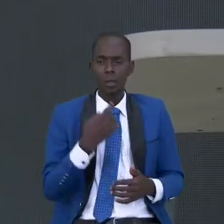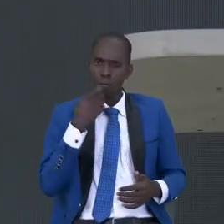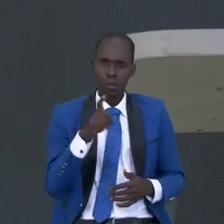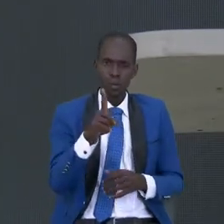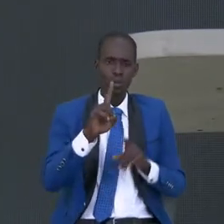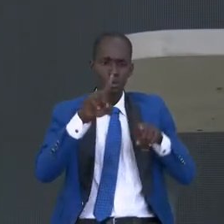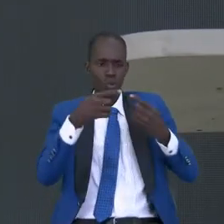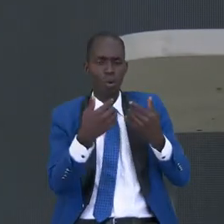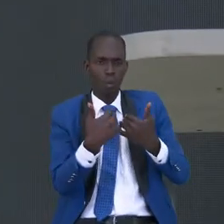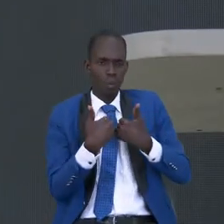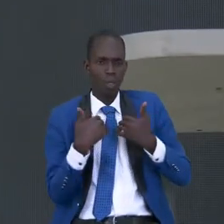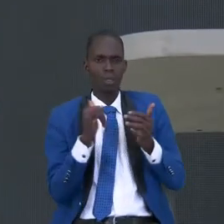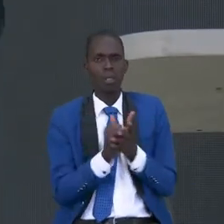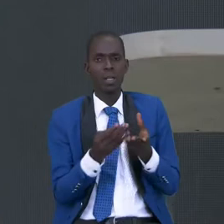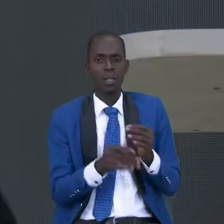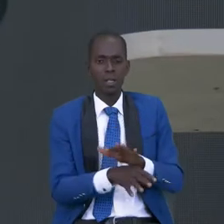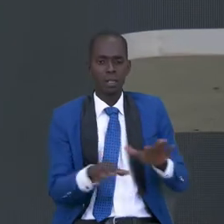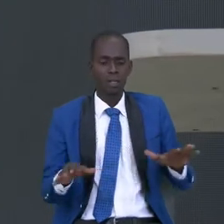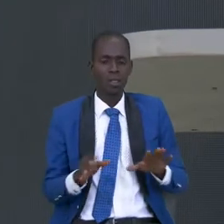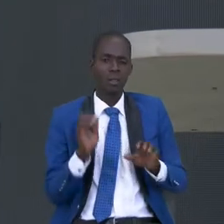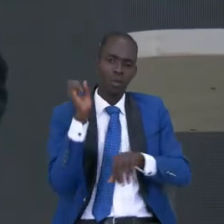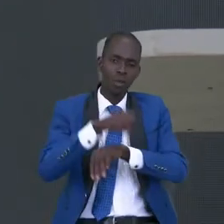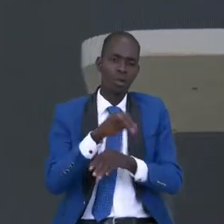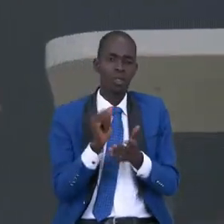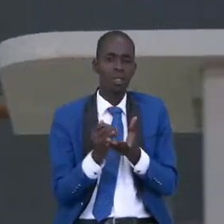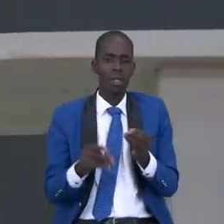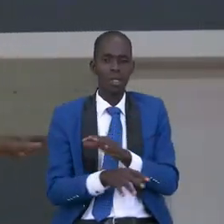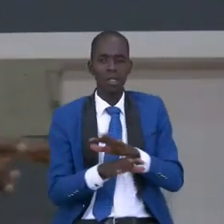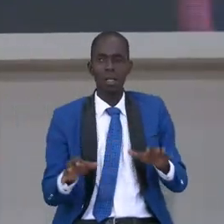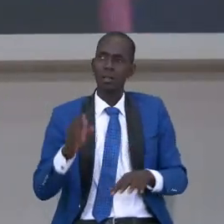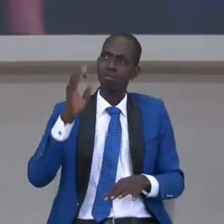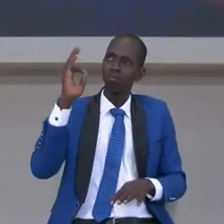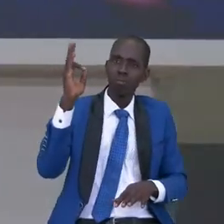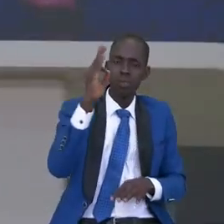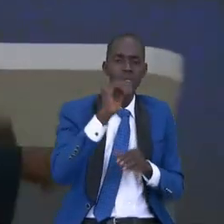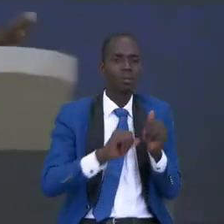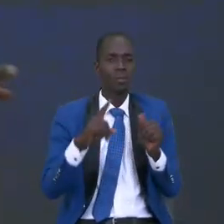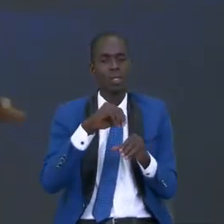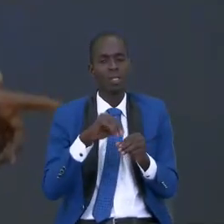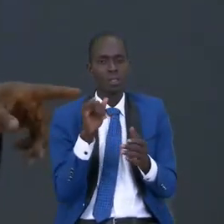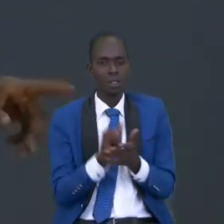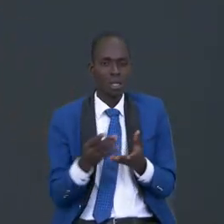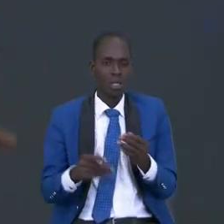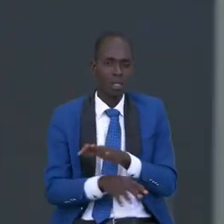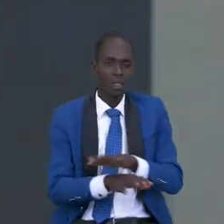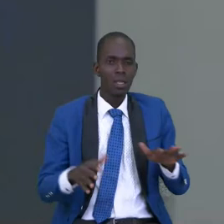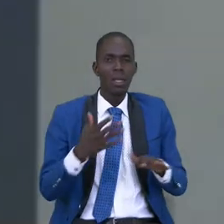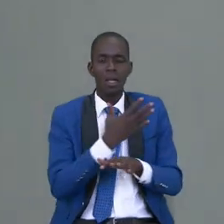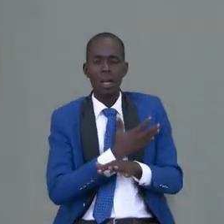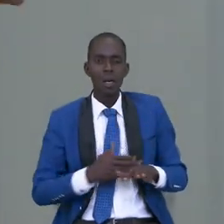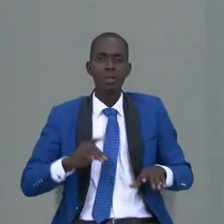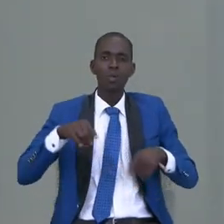land, conquer the land, evangelize the land, and go everywhere and be an